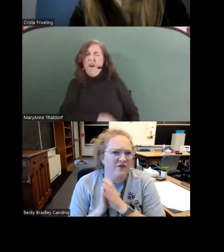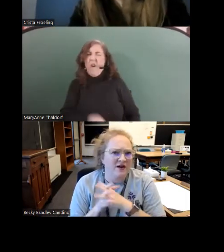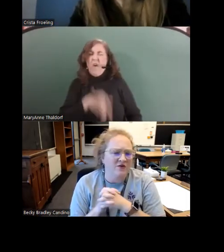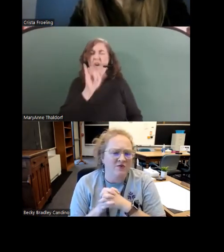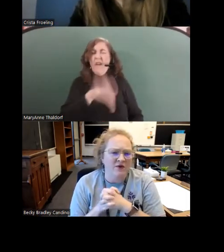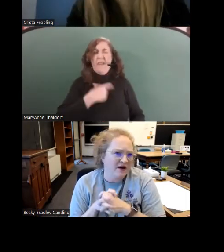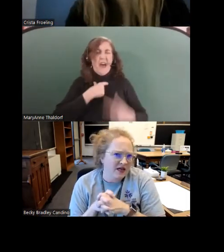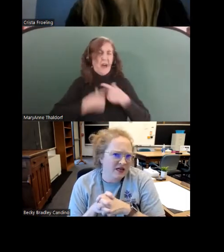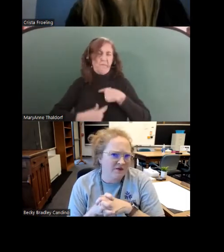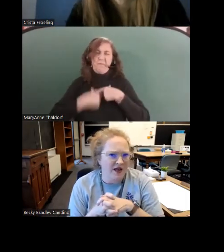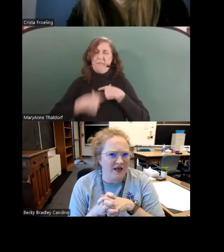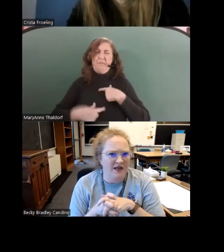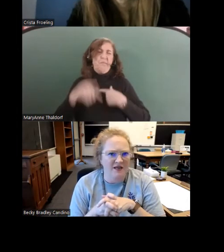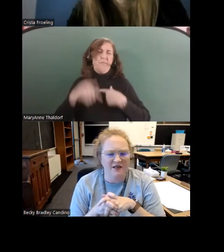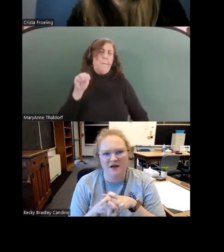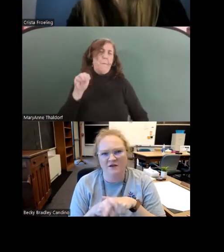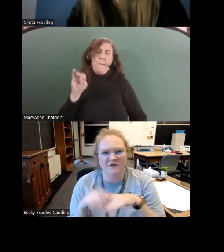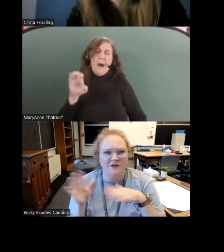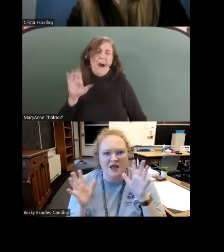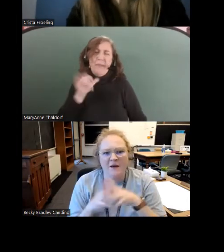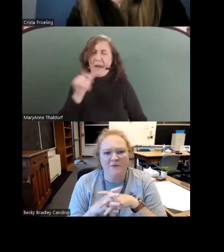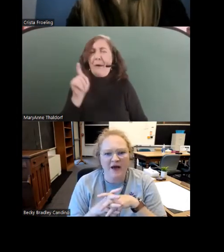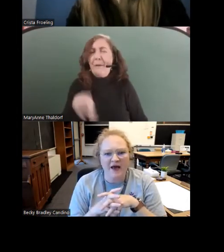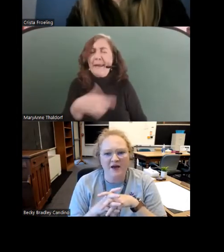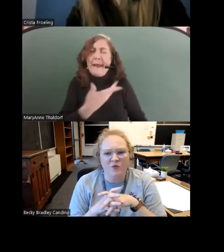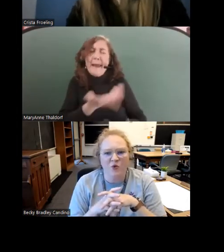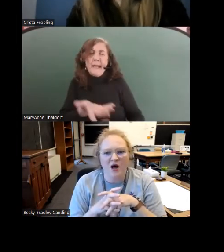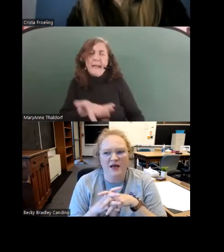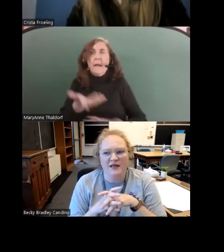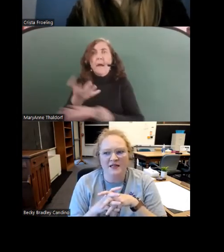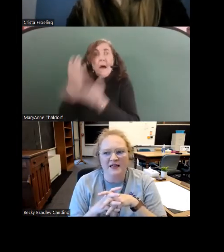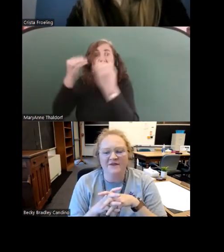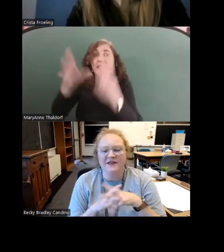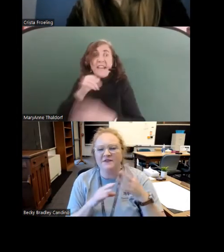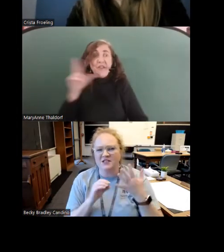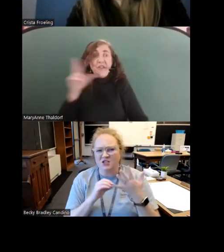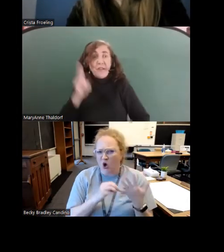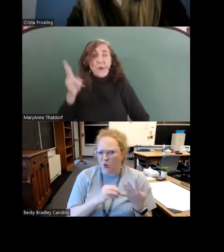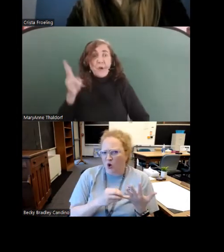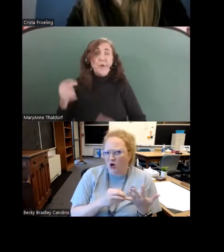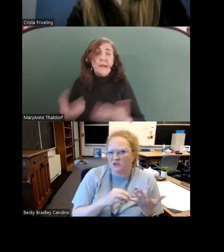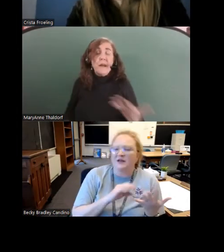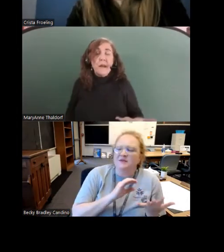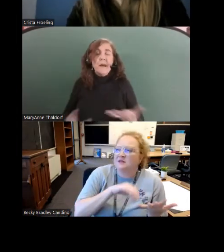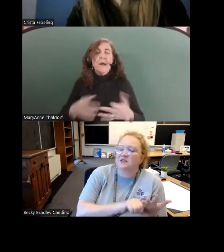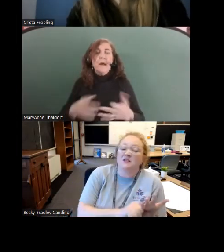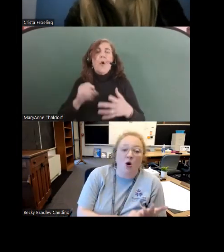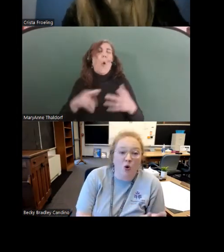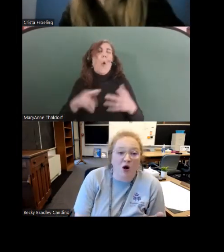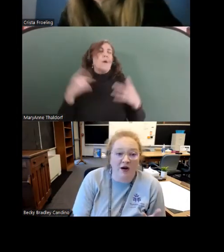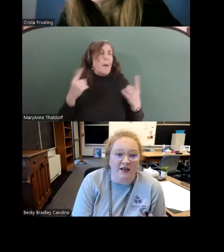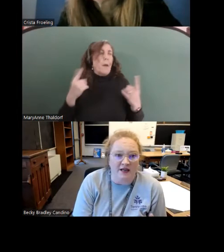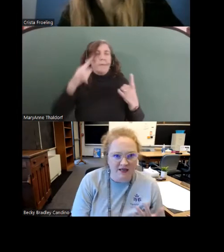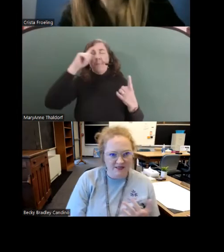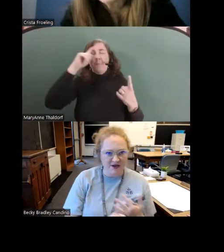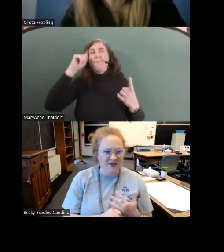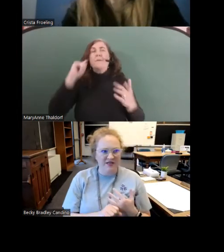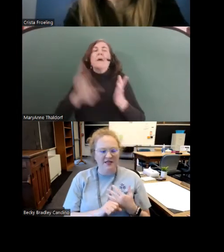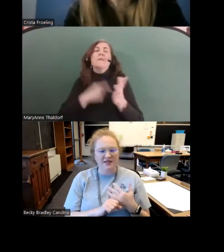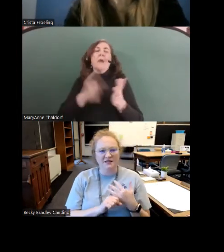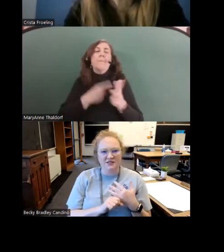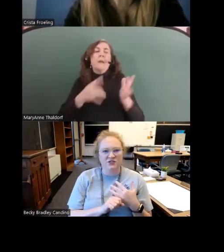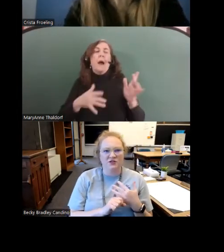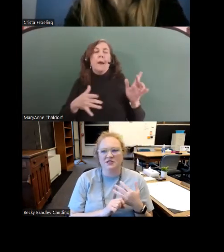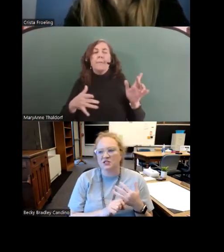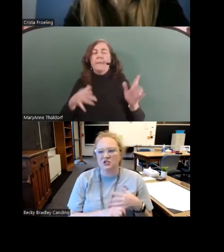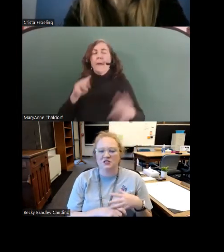microphone. They don't wear it anyway, you know. But even if it's not sometimes it's not working. And so